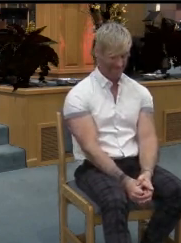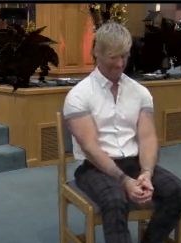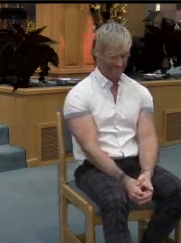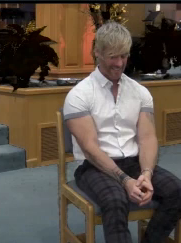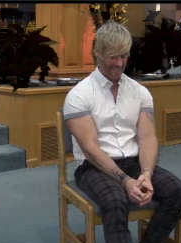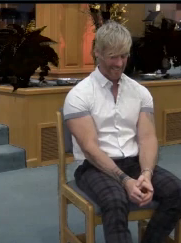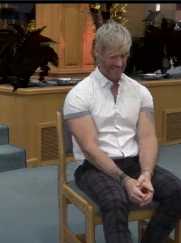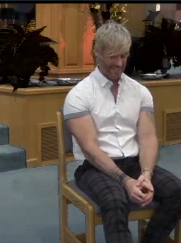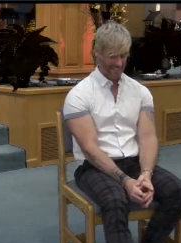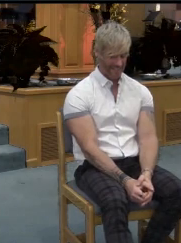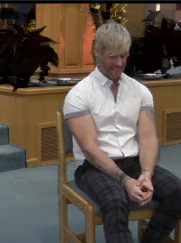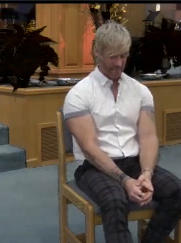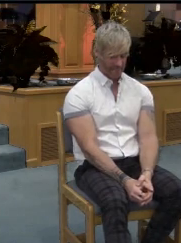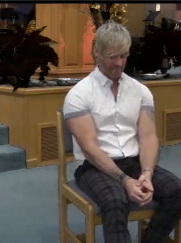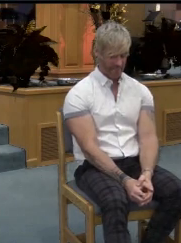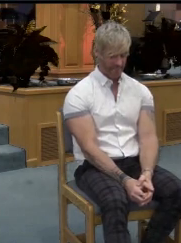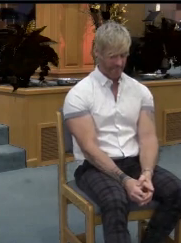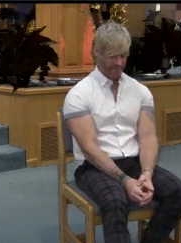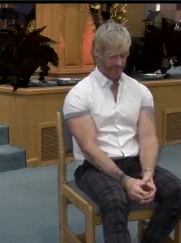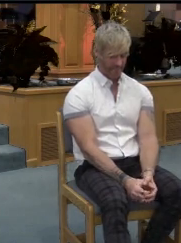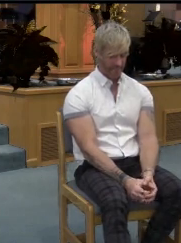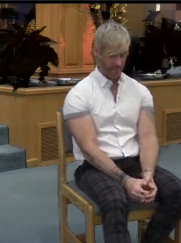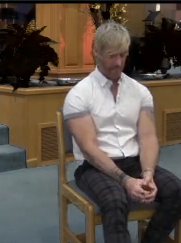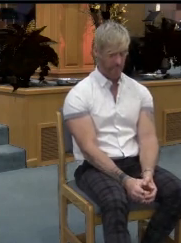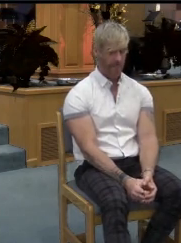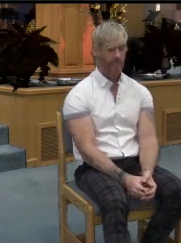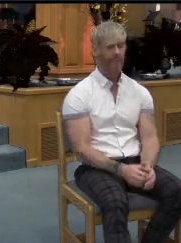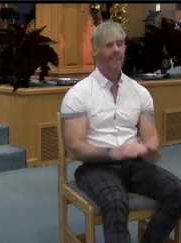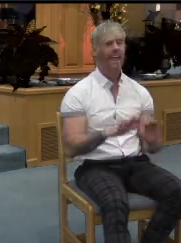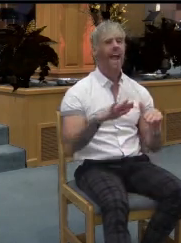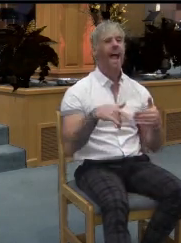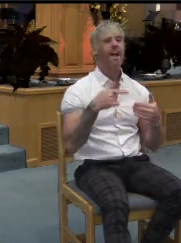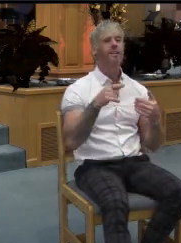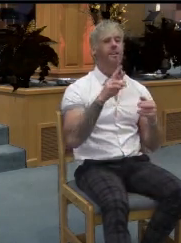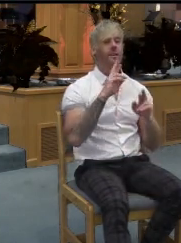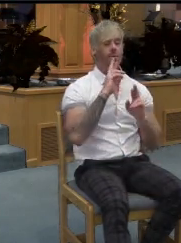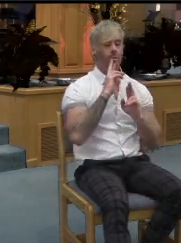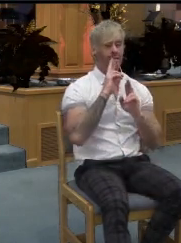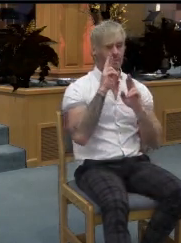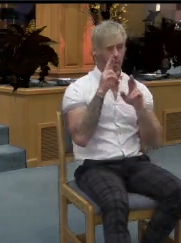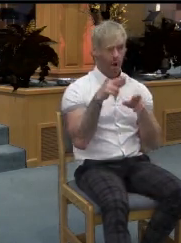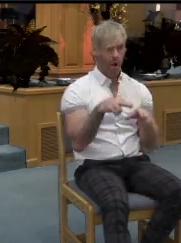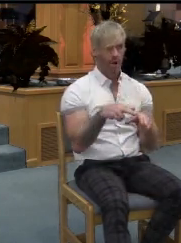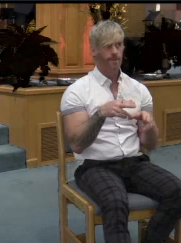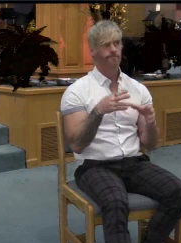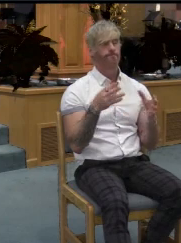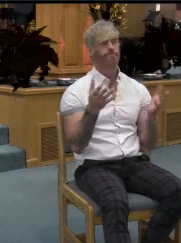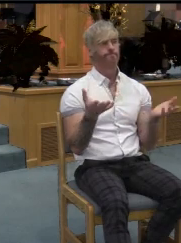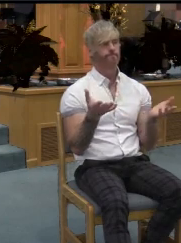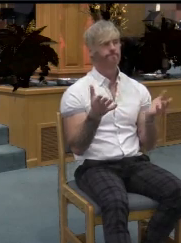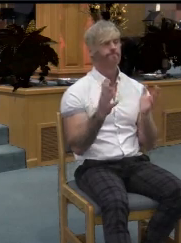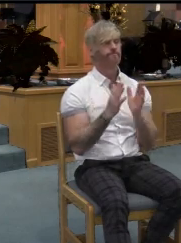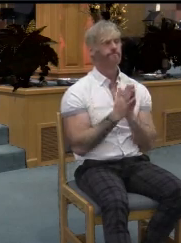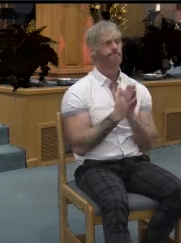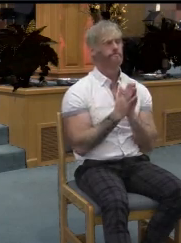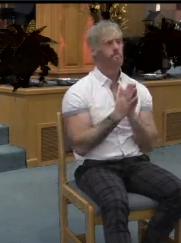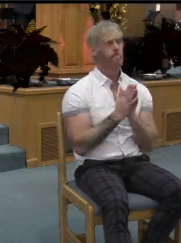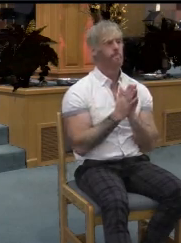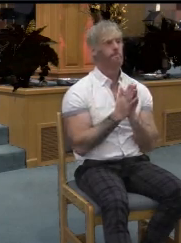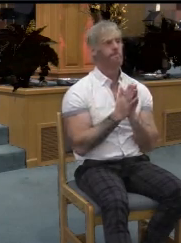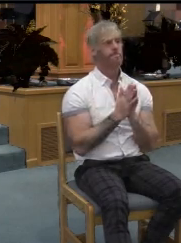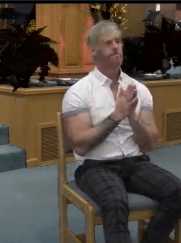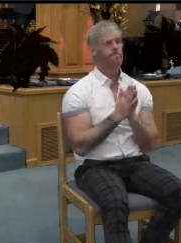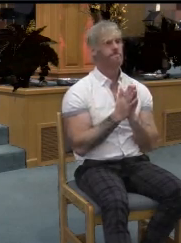that is, okay? How you respond to anomalies is a good indicator